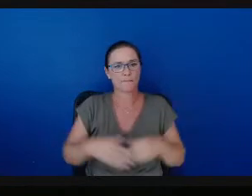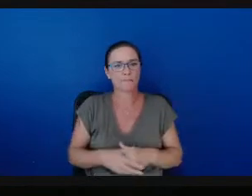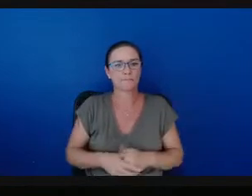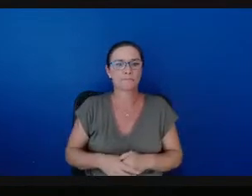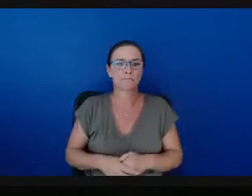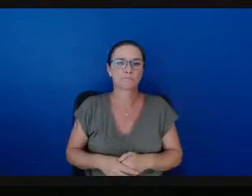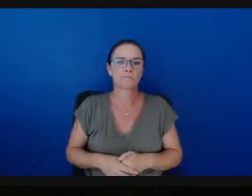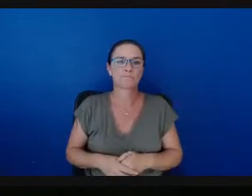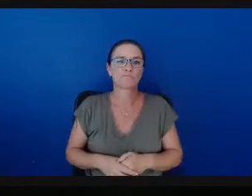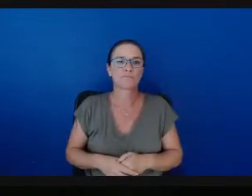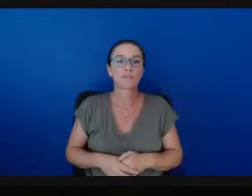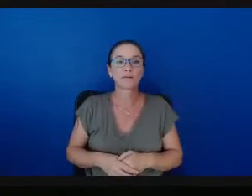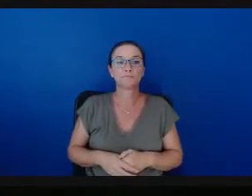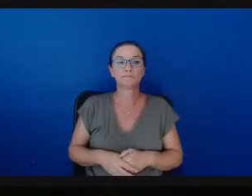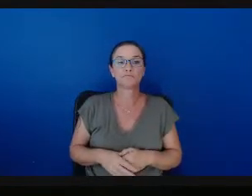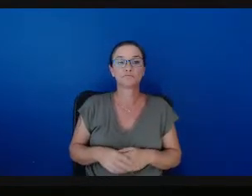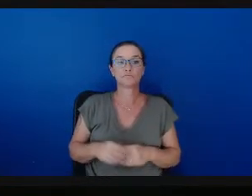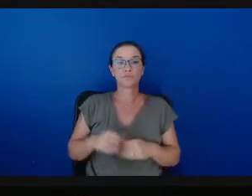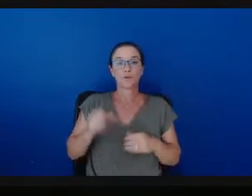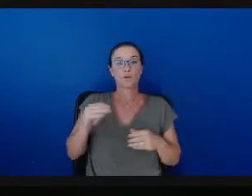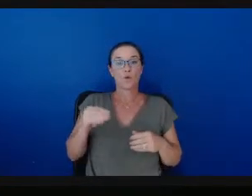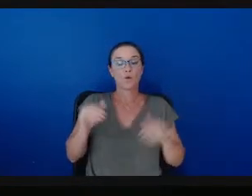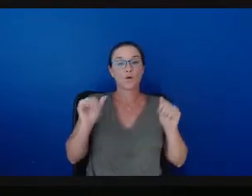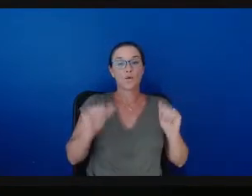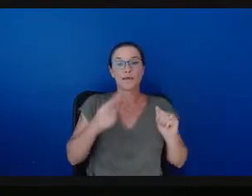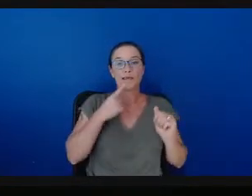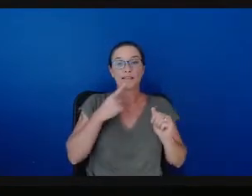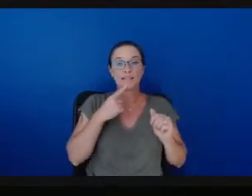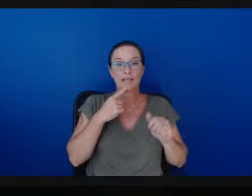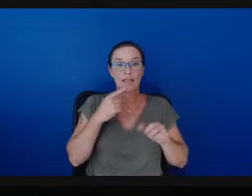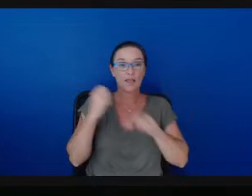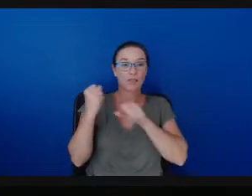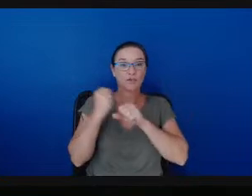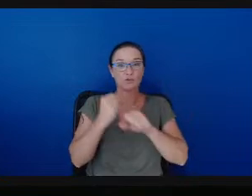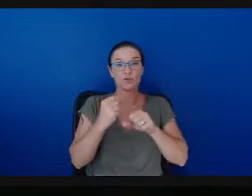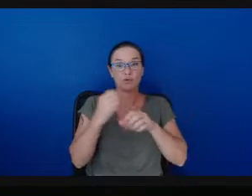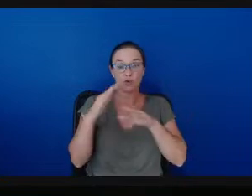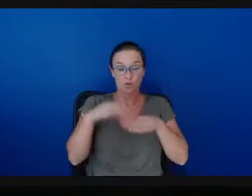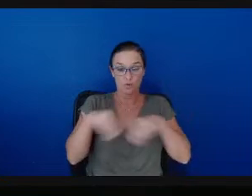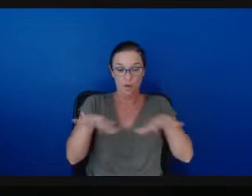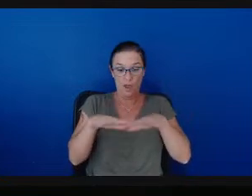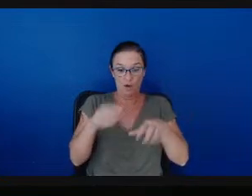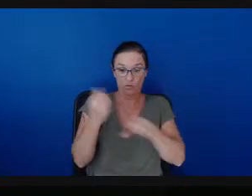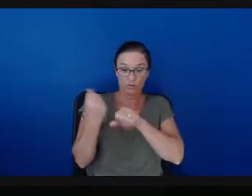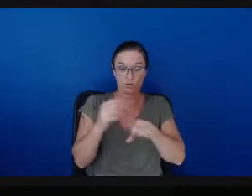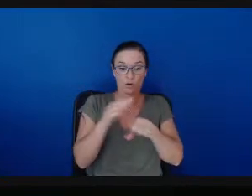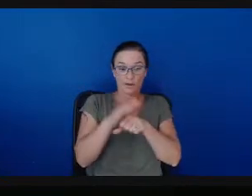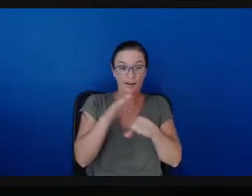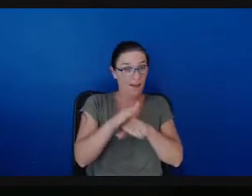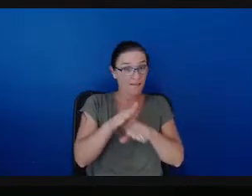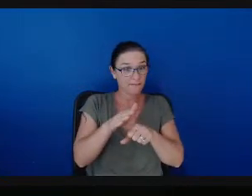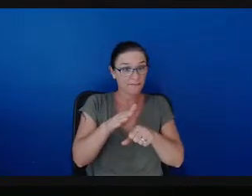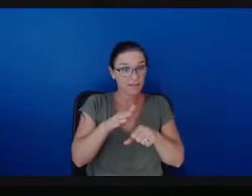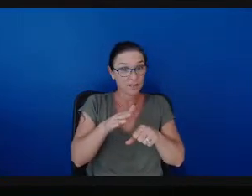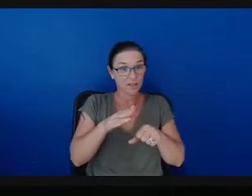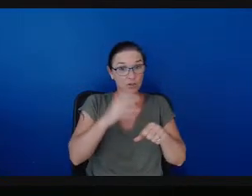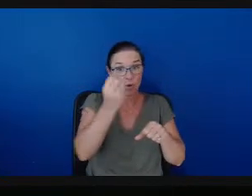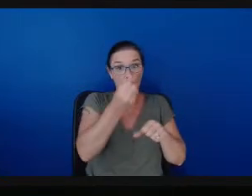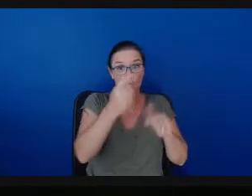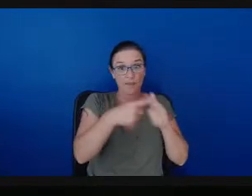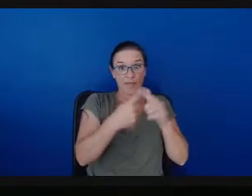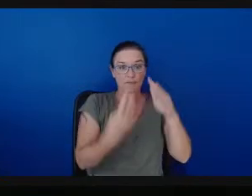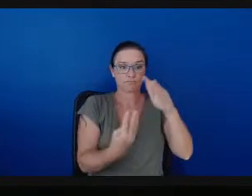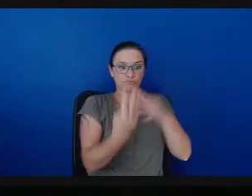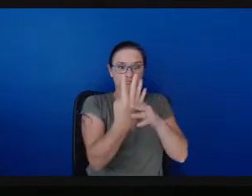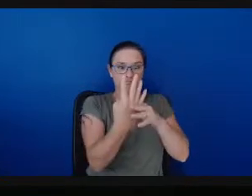So what you can say is the ground must have been strong enough there to hold it in everywhere else, including the previous eruption site, to do that. One thing to